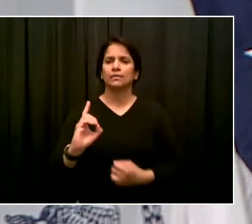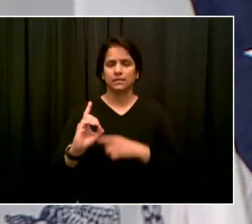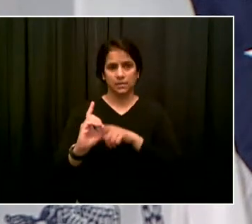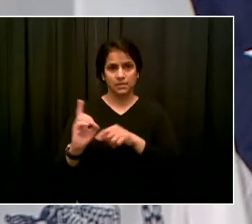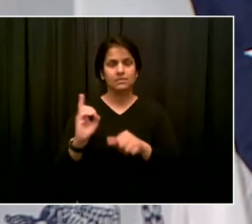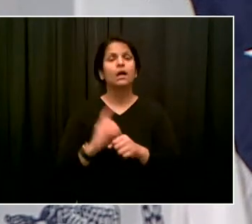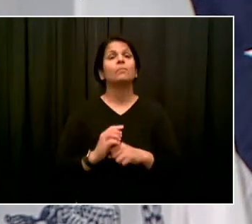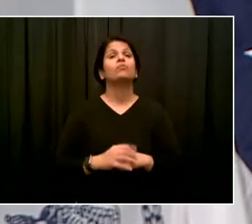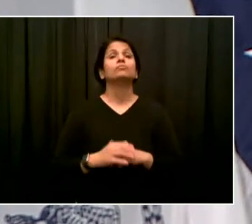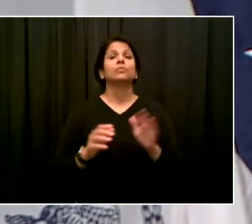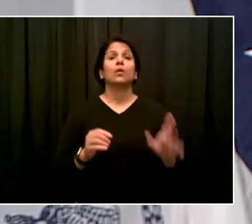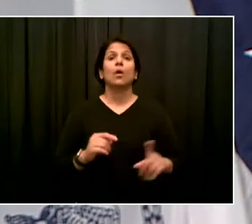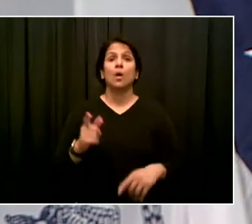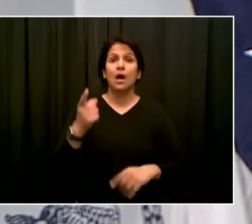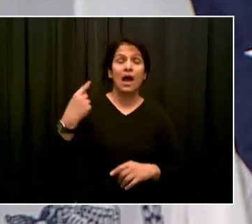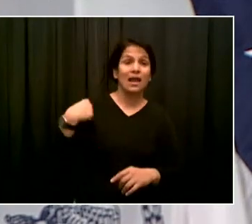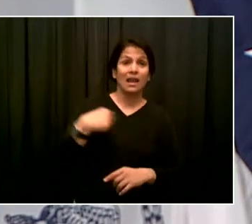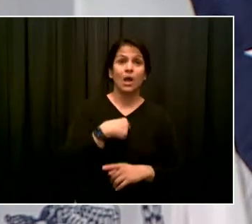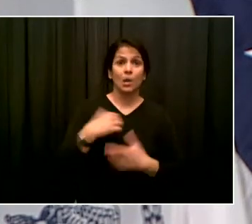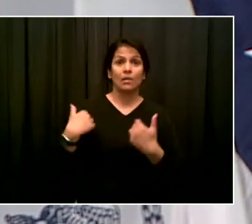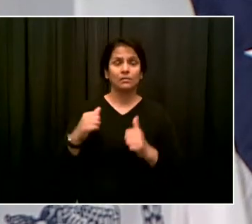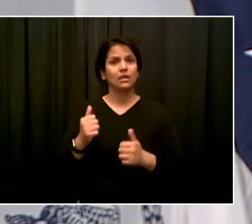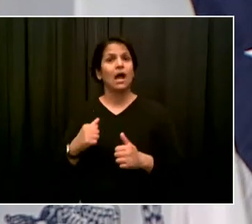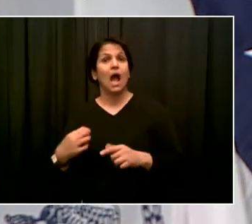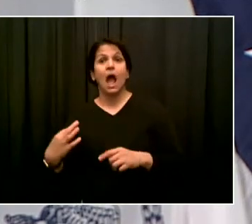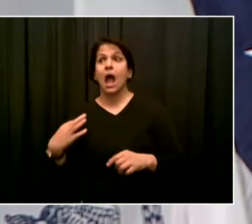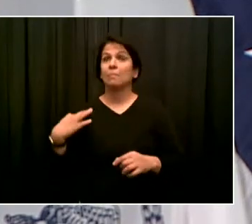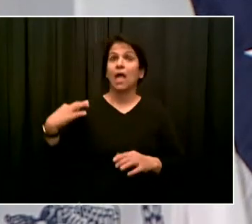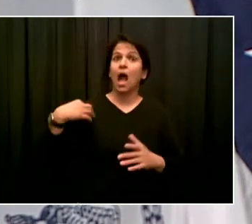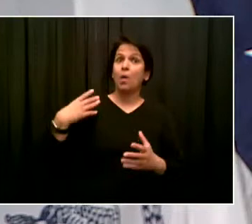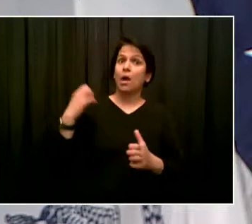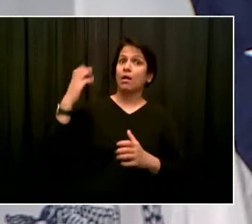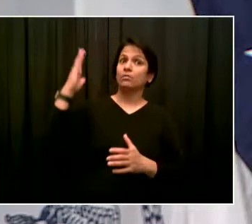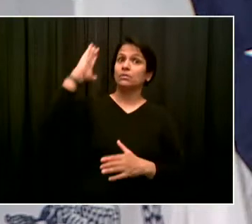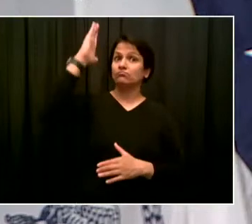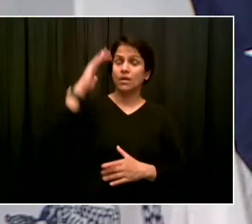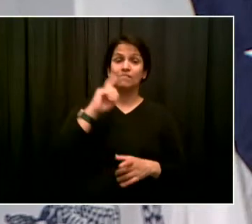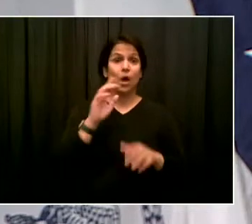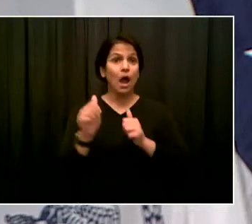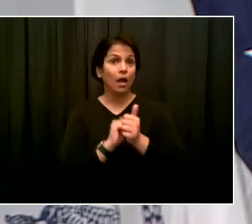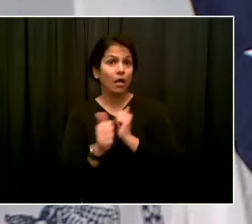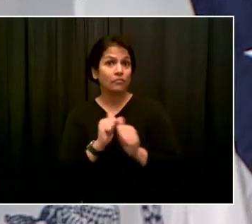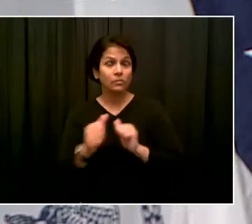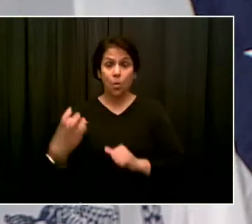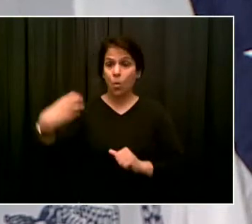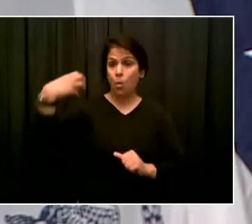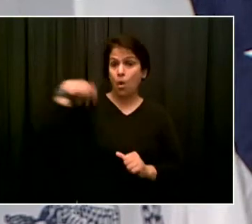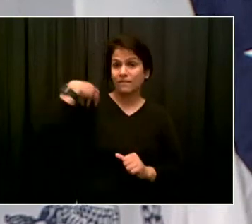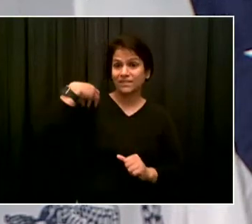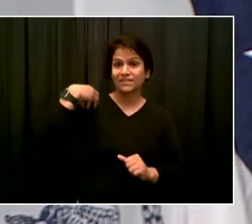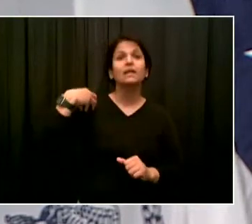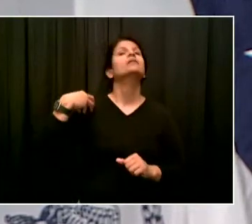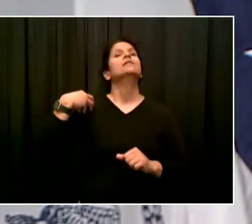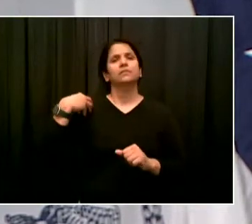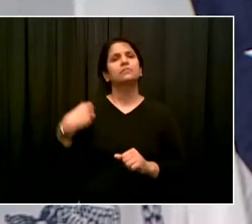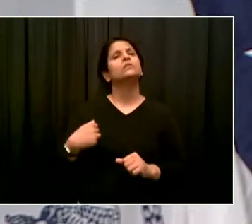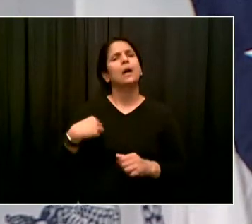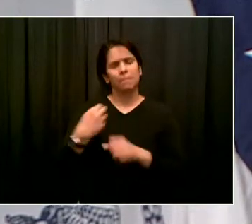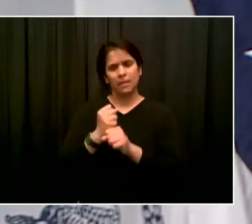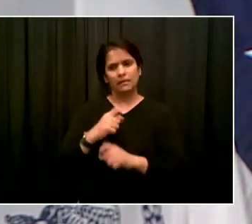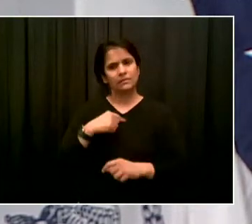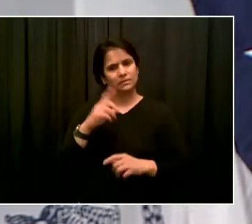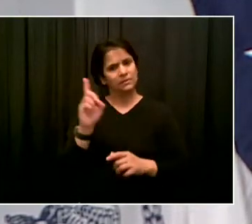people to participate, especially if they happen to speak another language. All along, someone who's done great work on